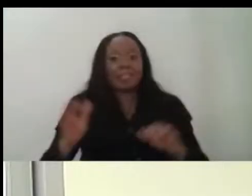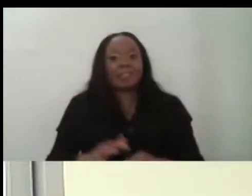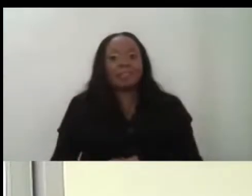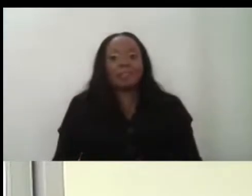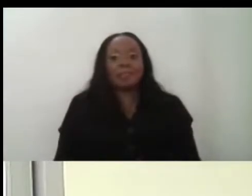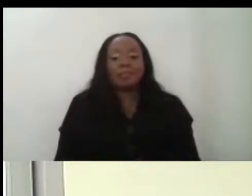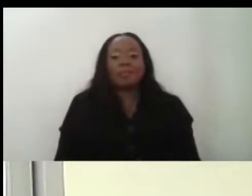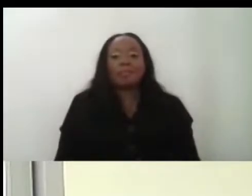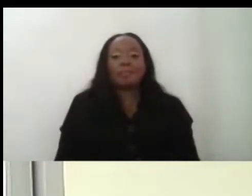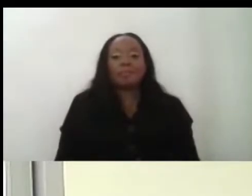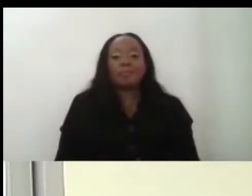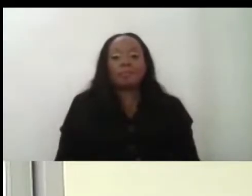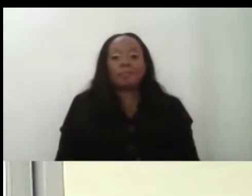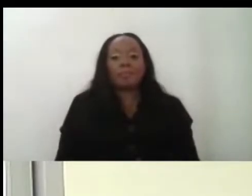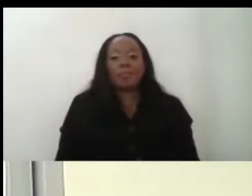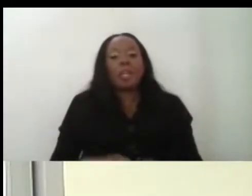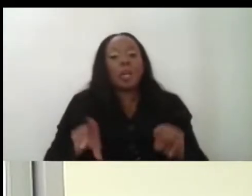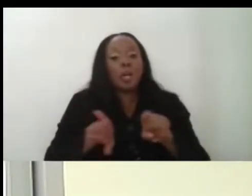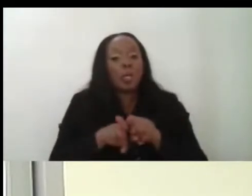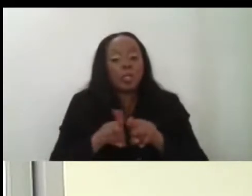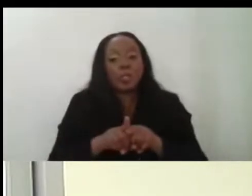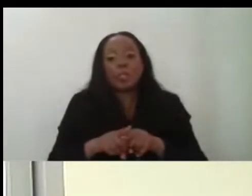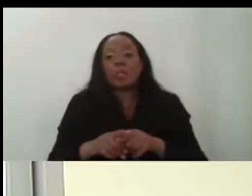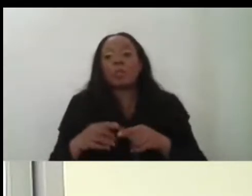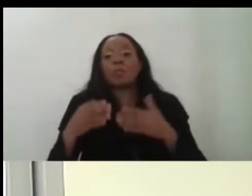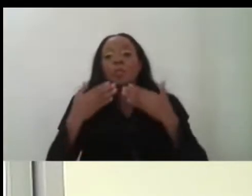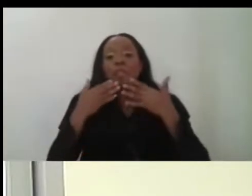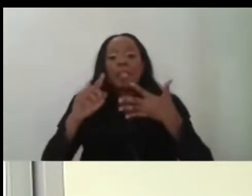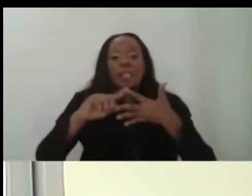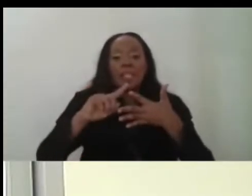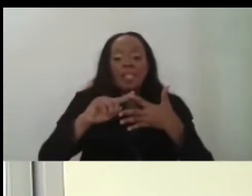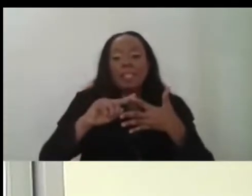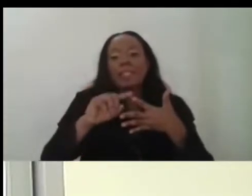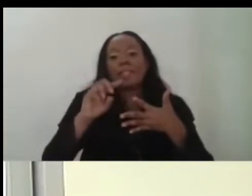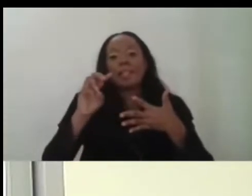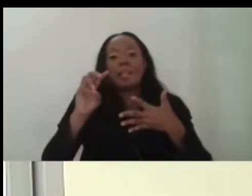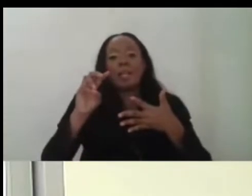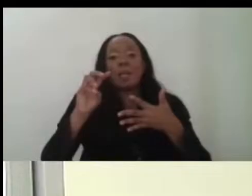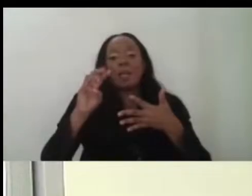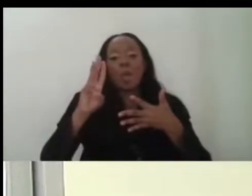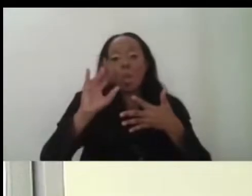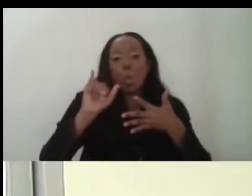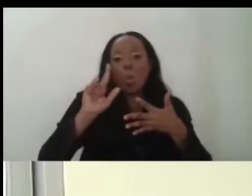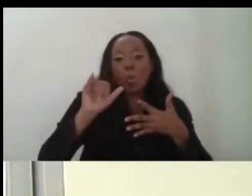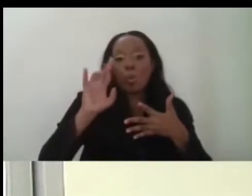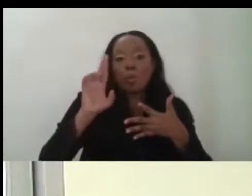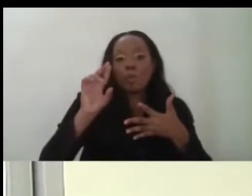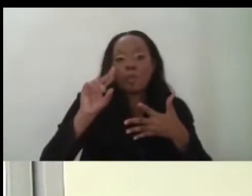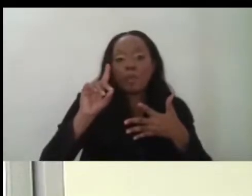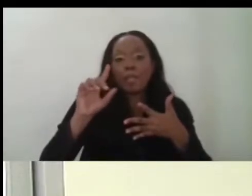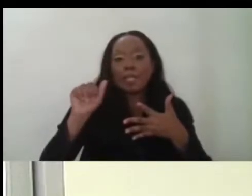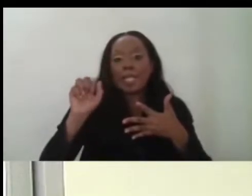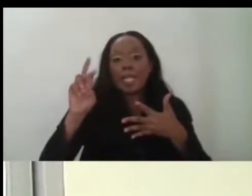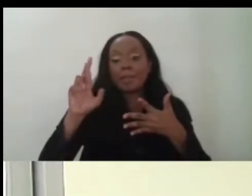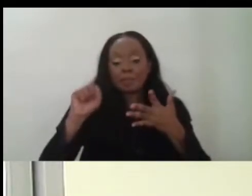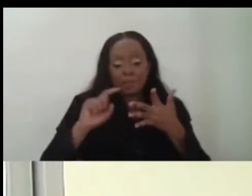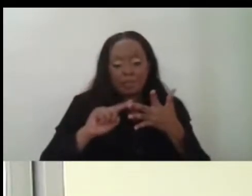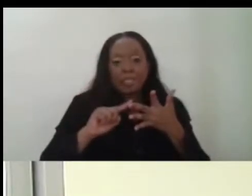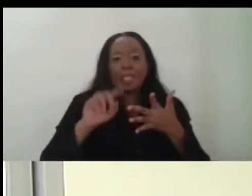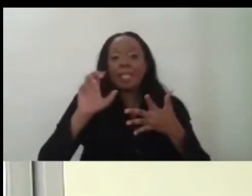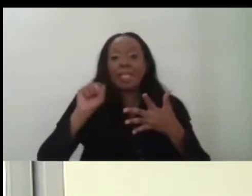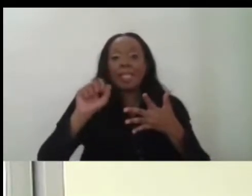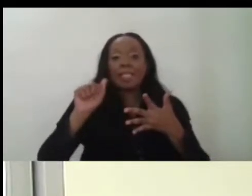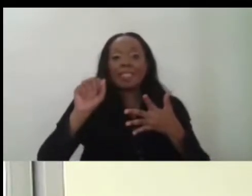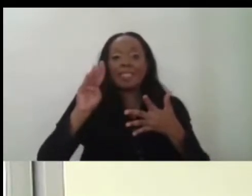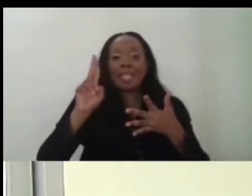the reassurances of the Minister of Home Affairs, as well as our Director and our corporate partner, Sagicor. We thank